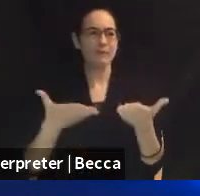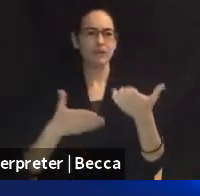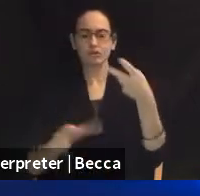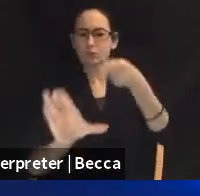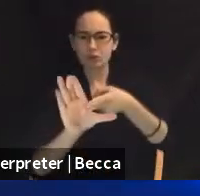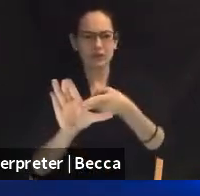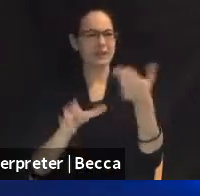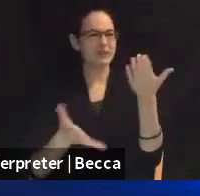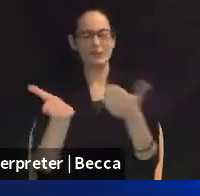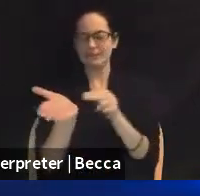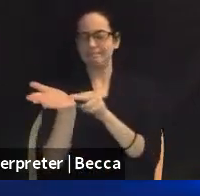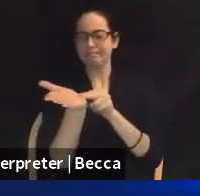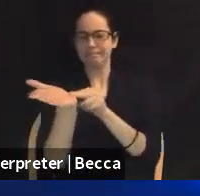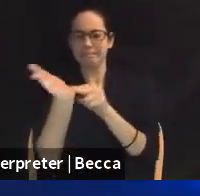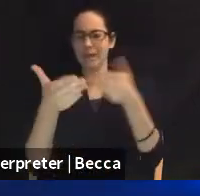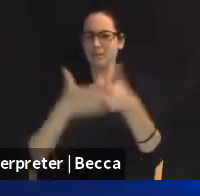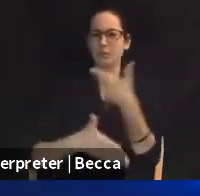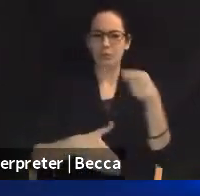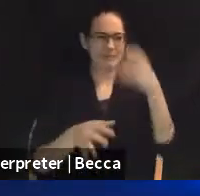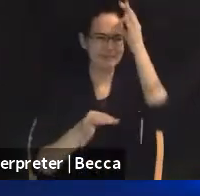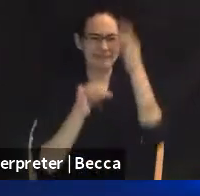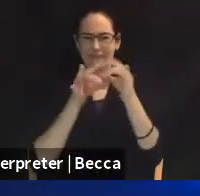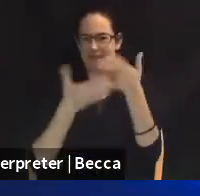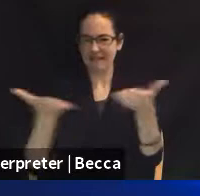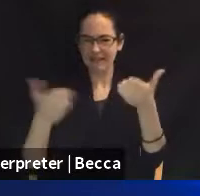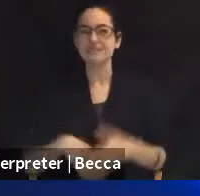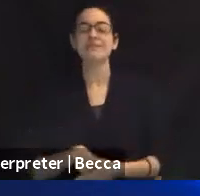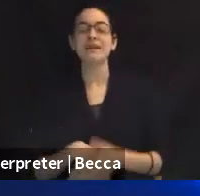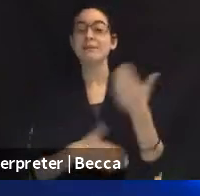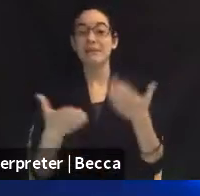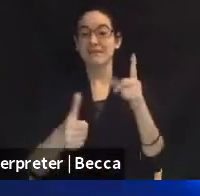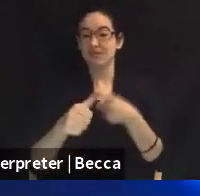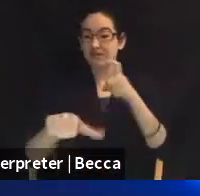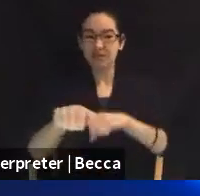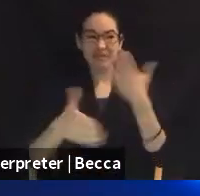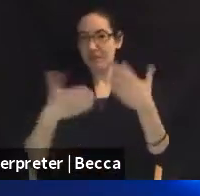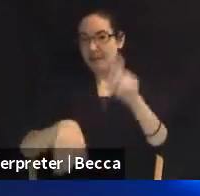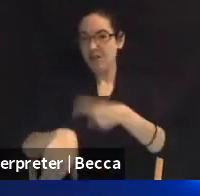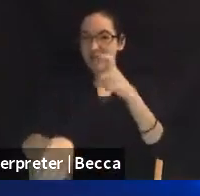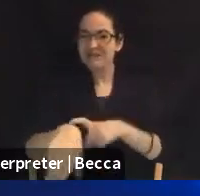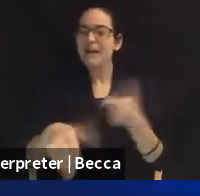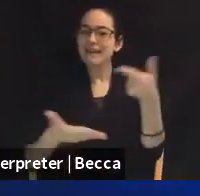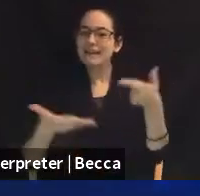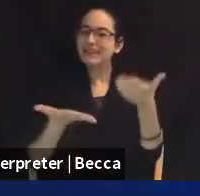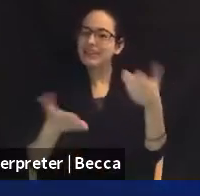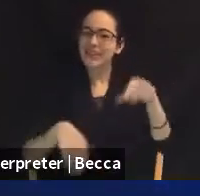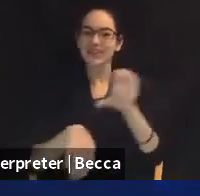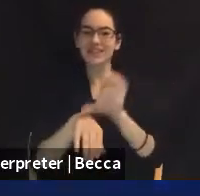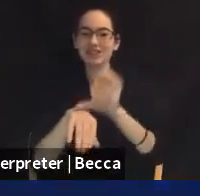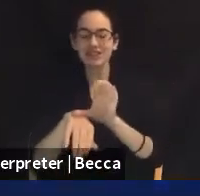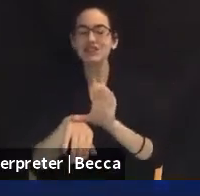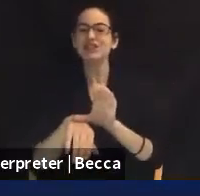this faith thing out, maybe for the first time, maybe in a long time. Here at Gateway, we really do take seriously